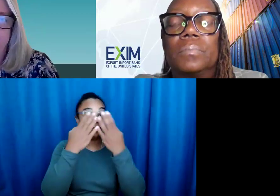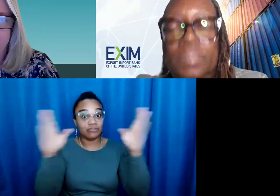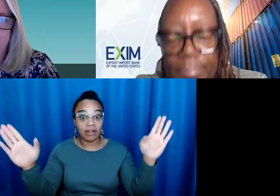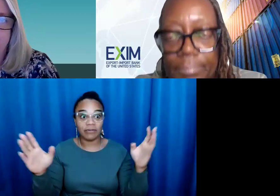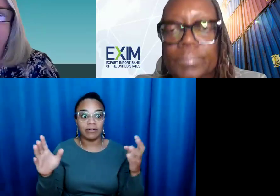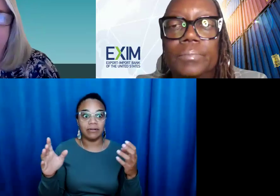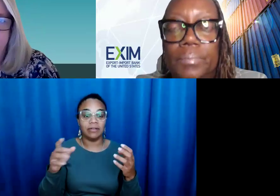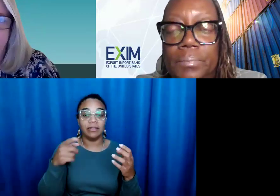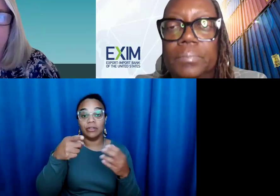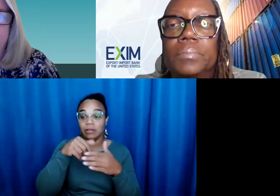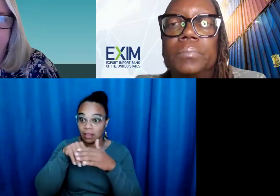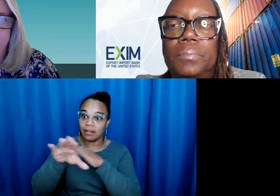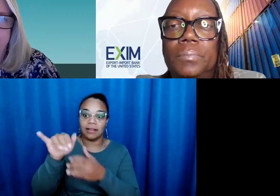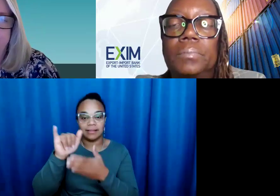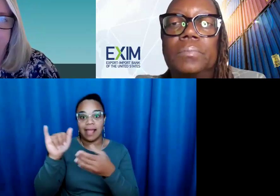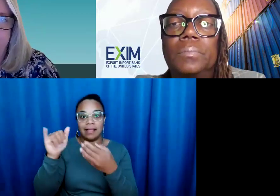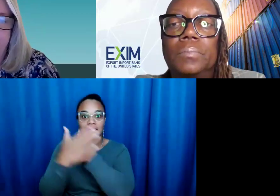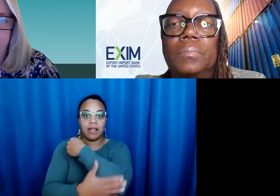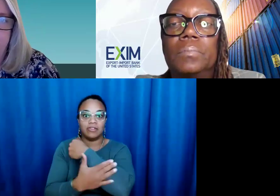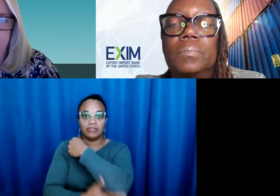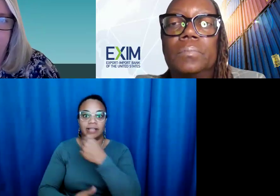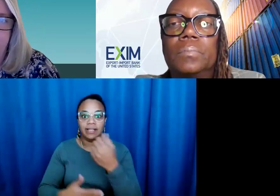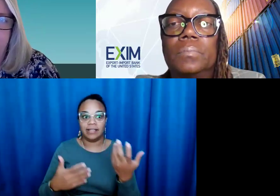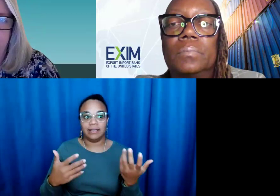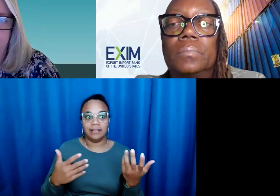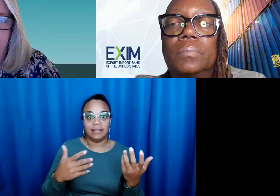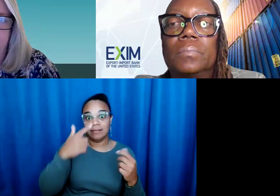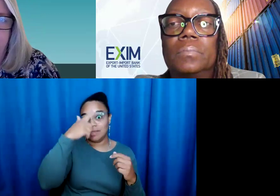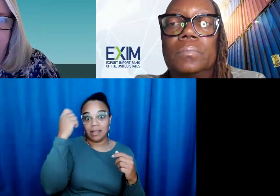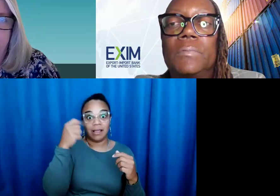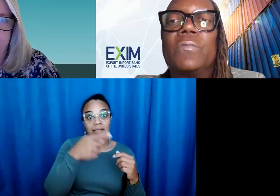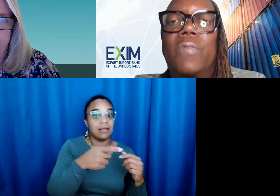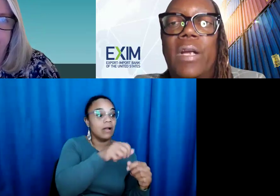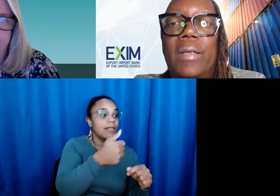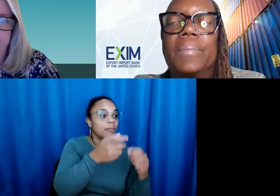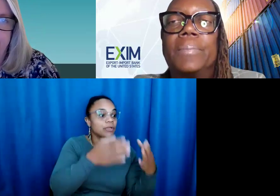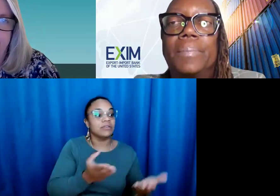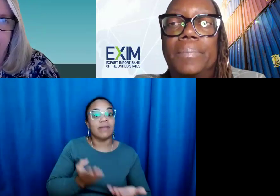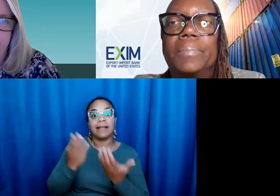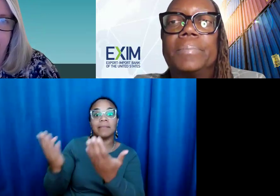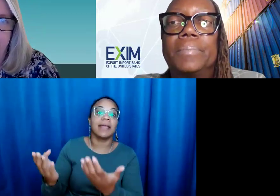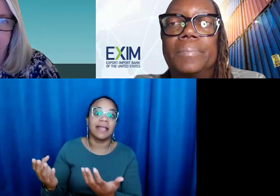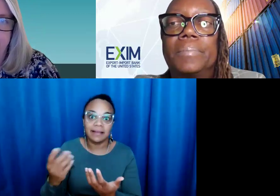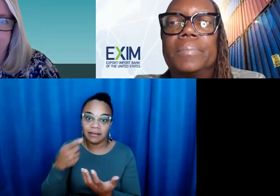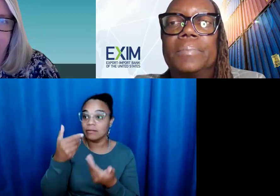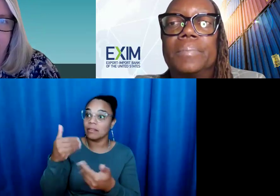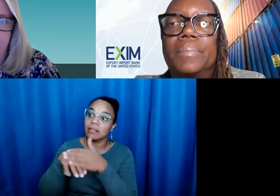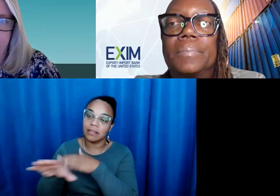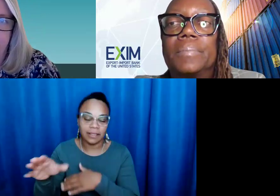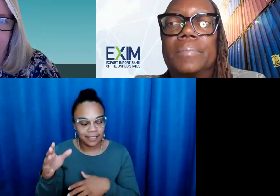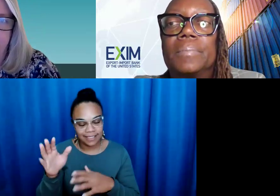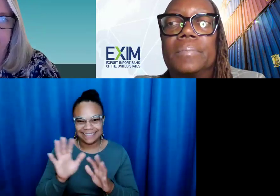blindly because you heard something from someone. So don't take your business